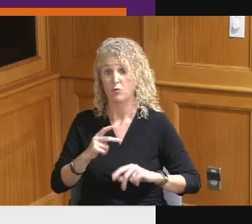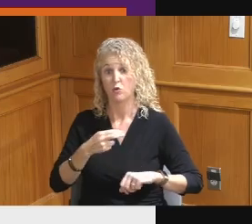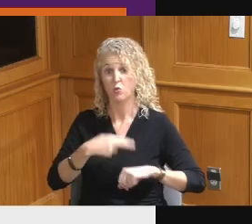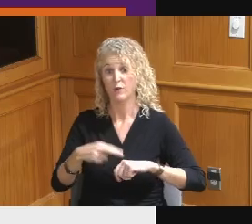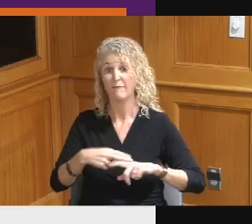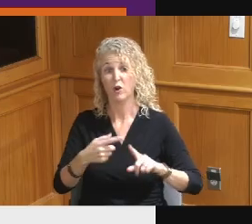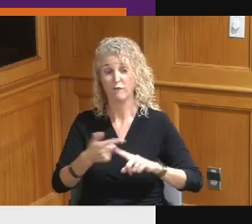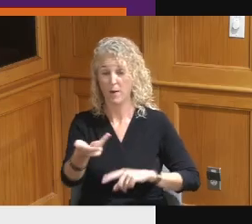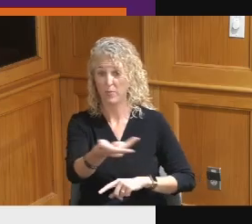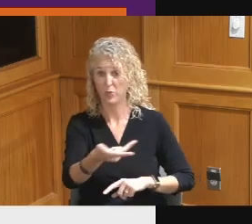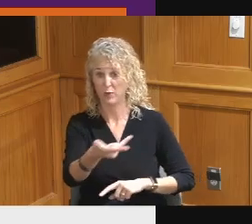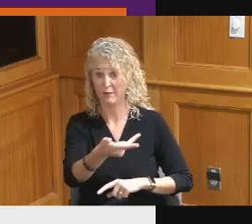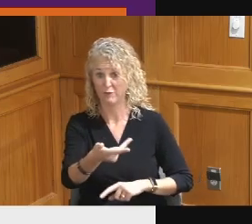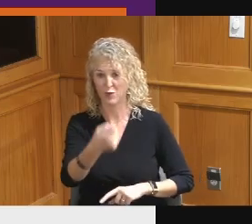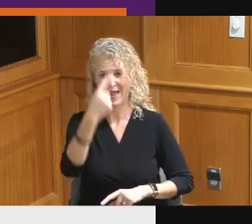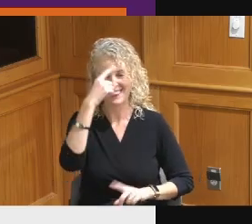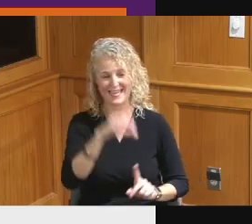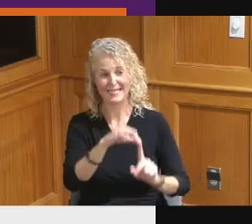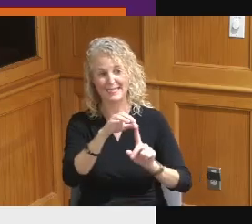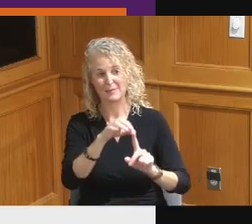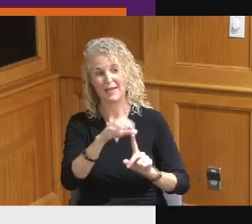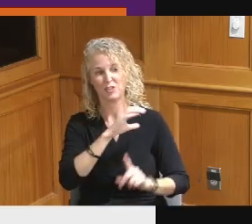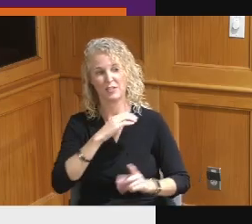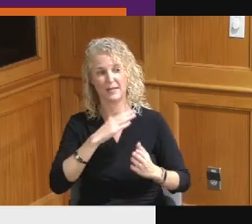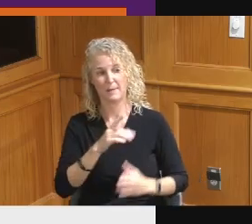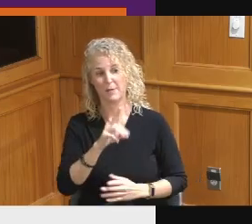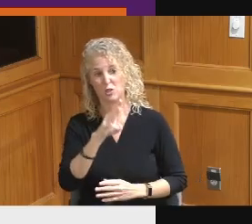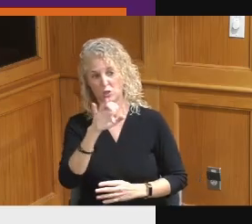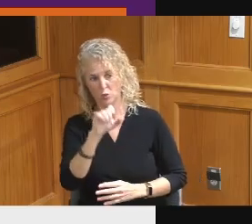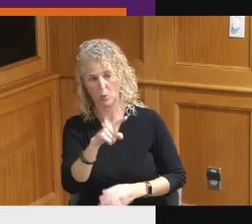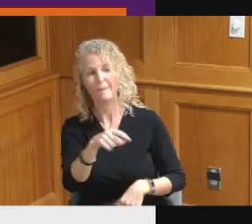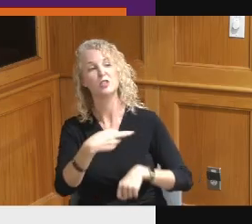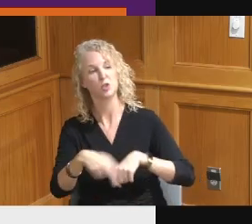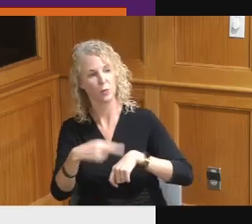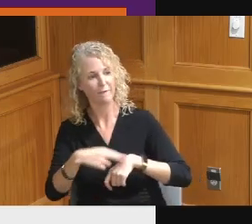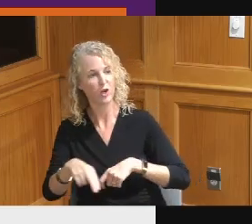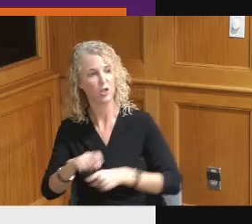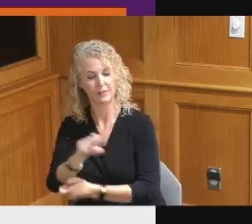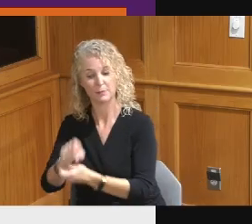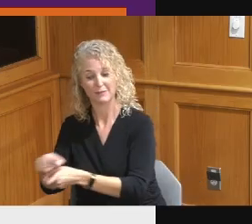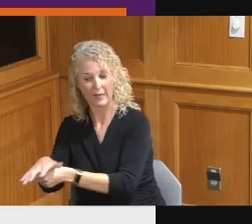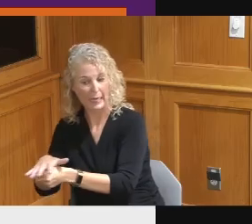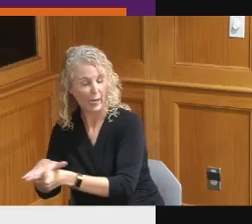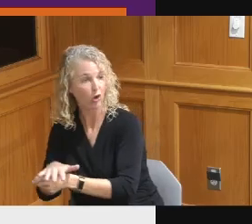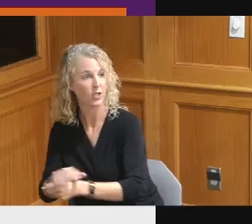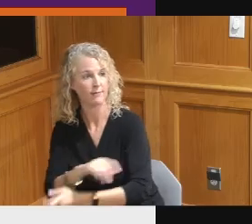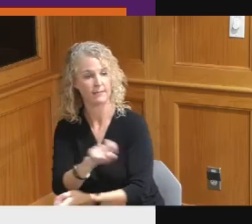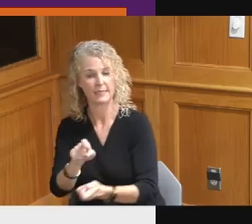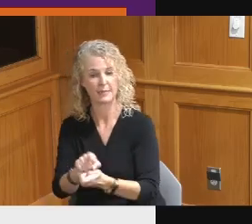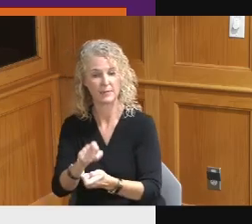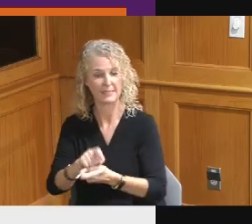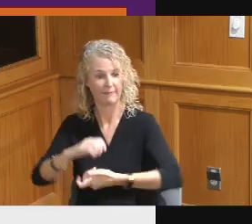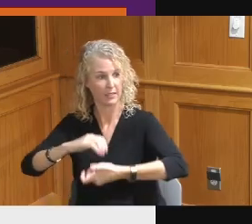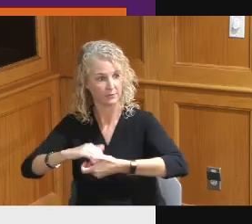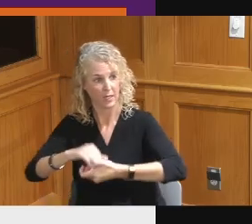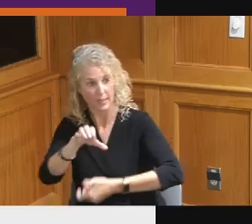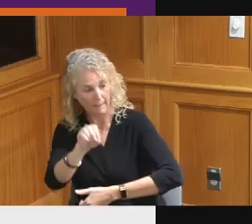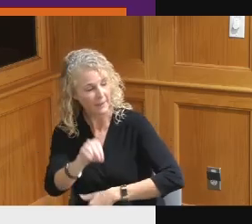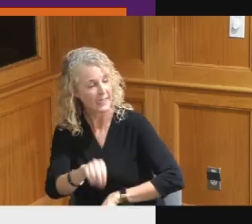commissioners, and Commissioner Dumas especially. You made several referrals both for potential land and potential connections